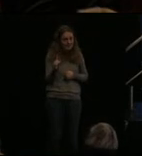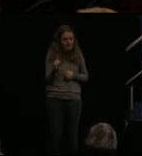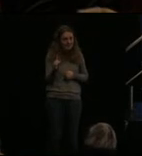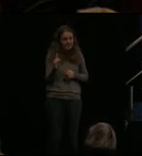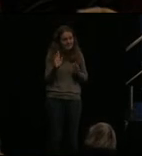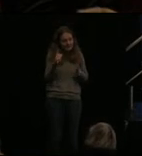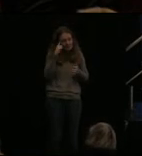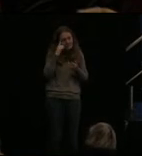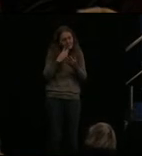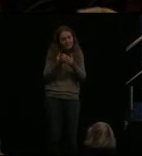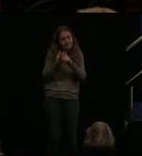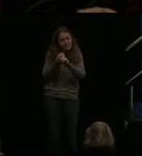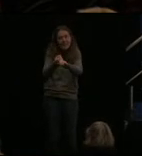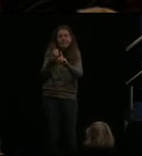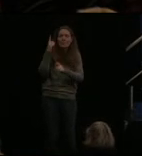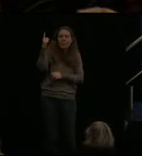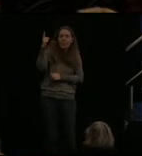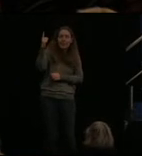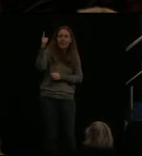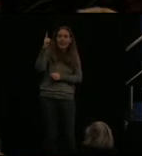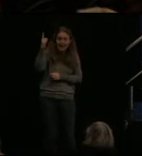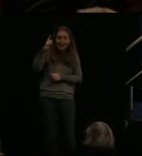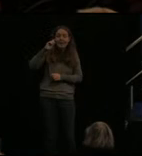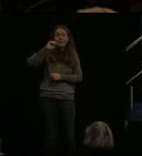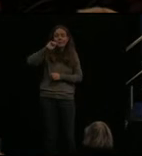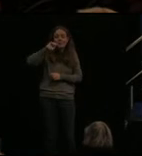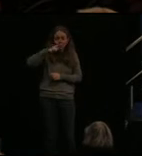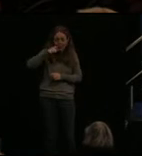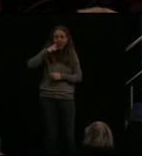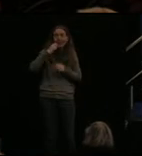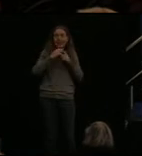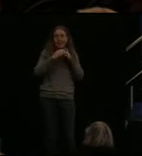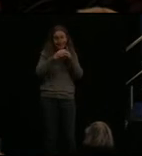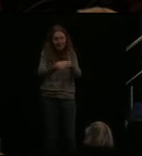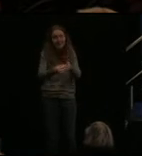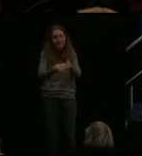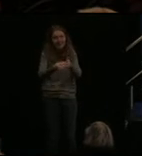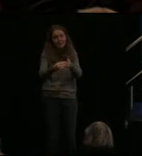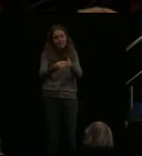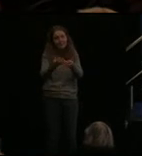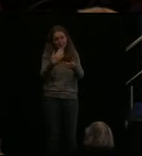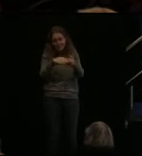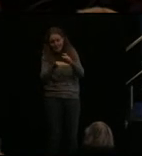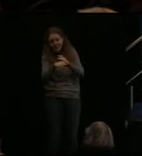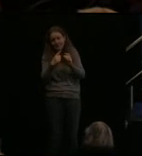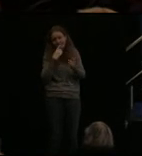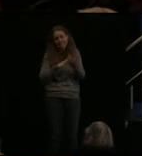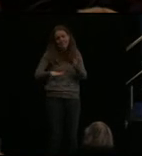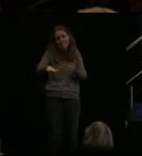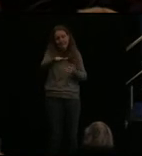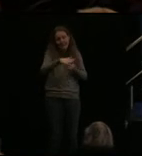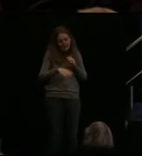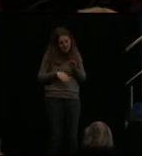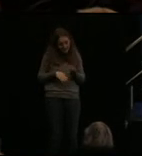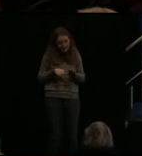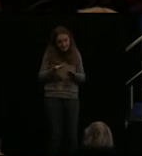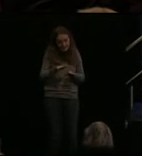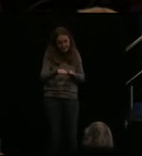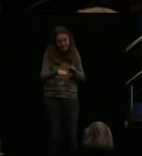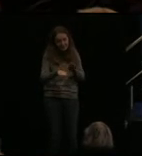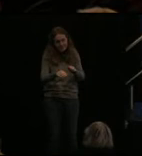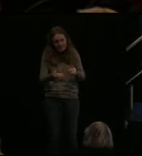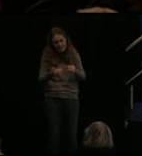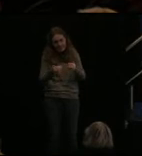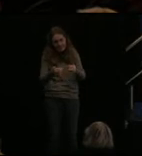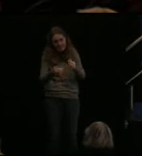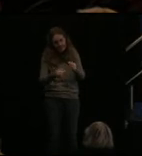be faithful to Him, and He will lead you into your promised land, step by step, moving